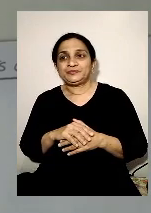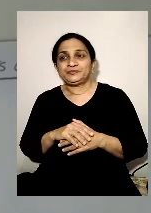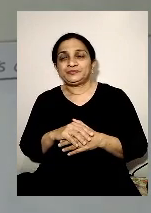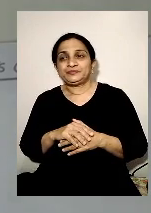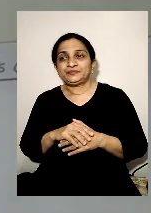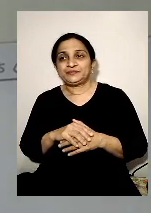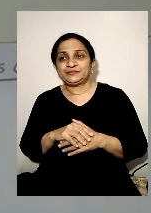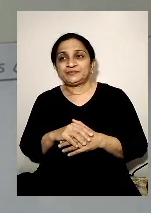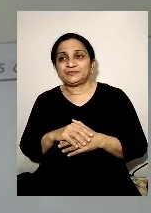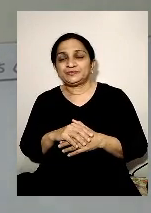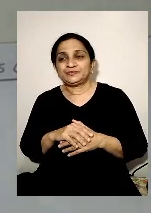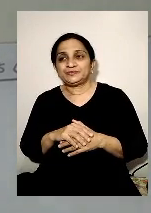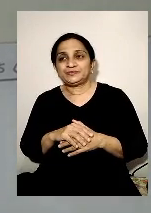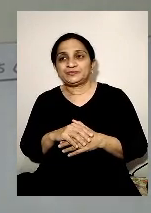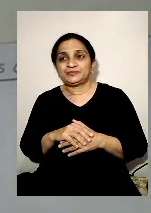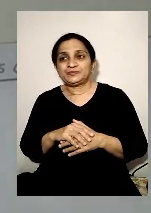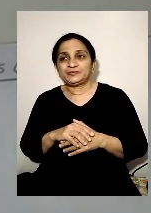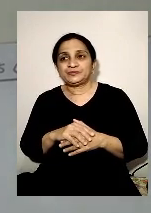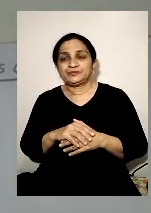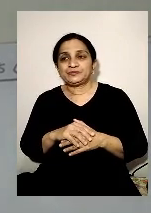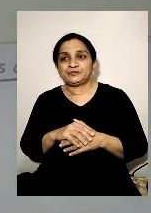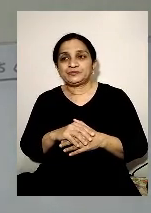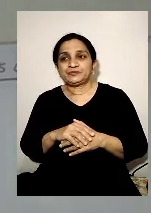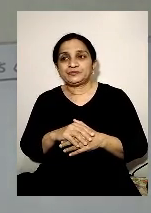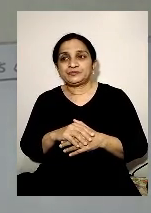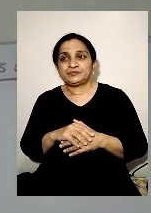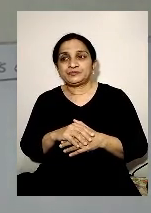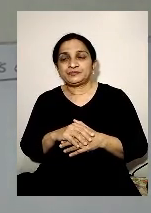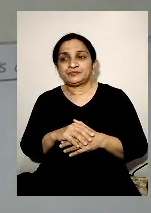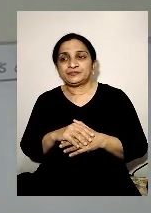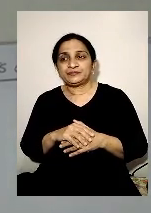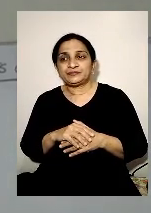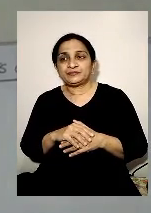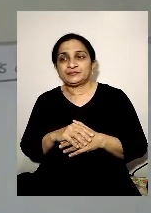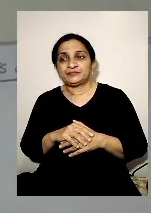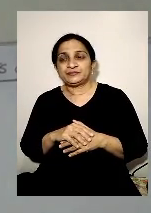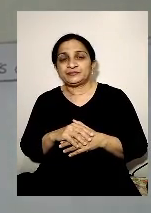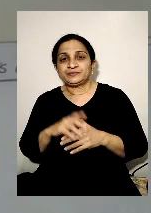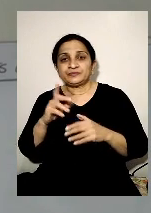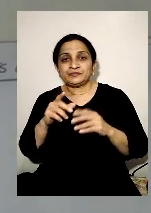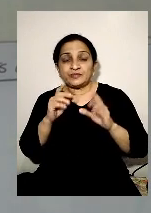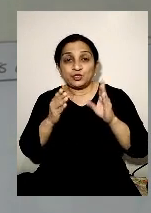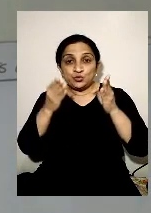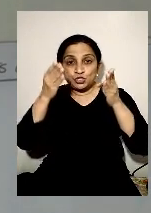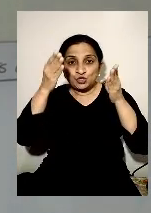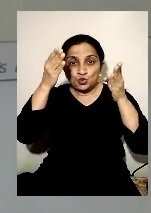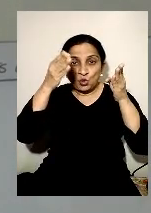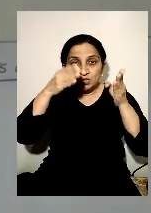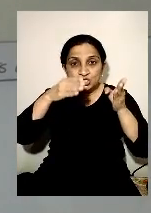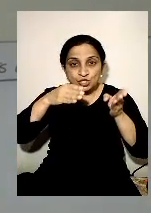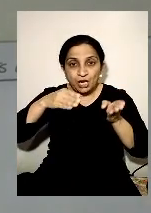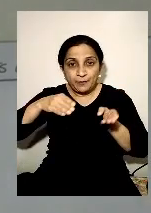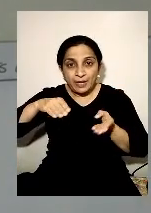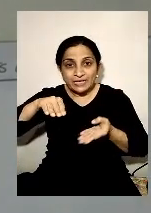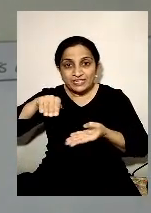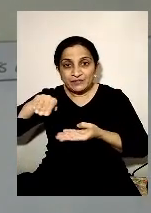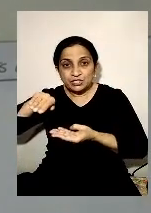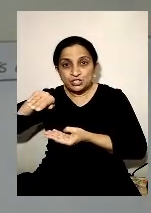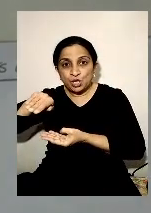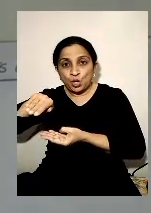maybe from here just draw this like this okay